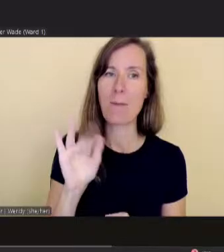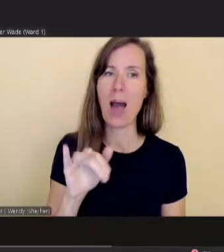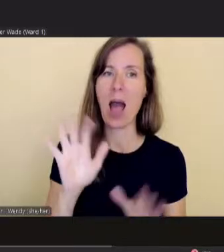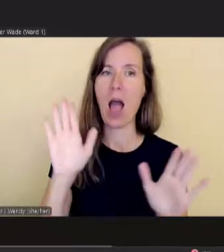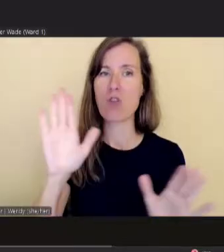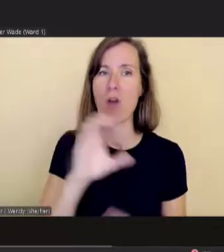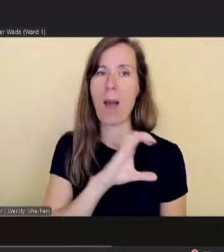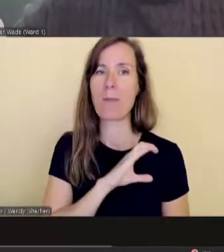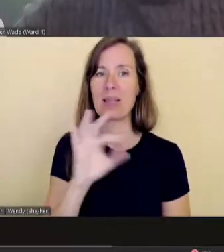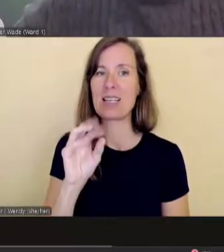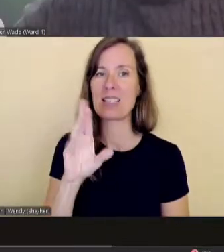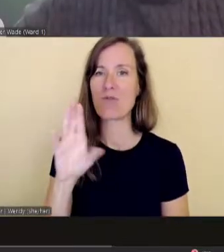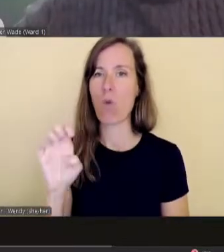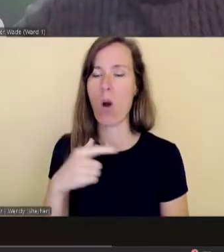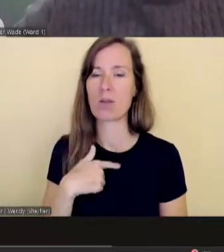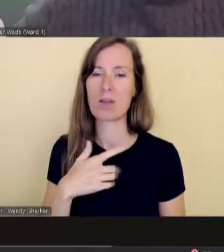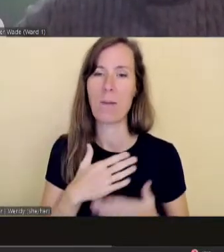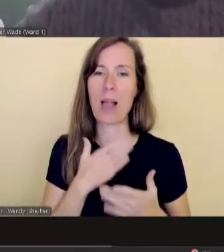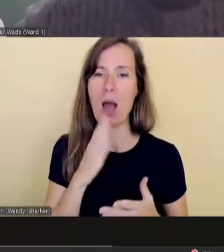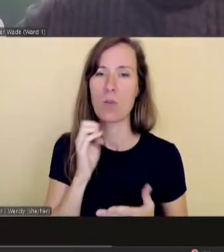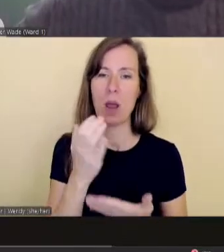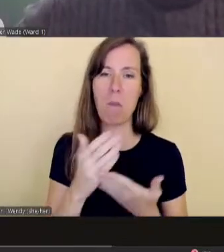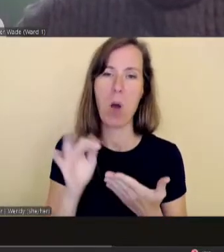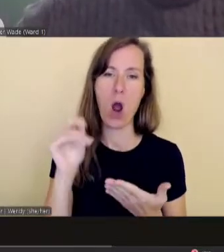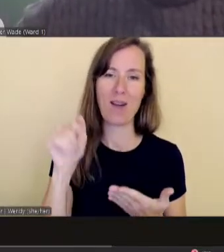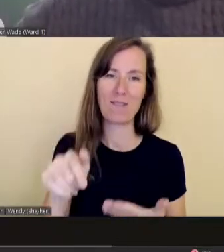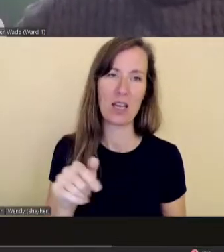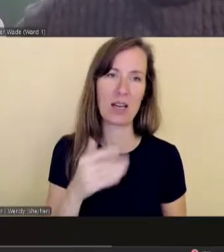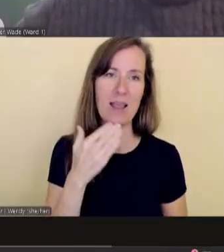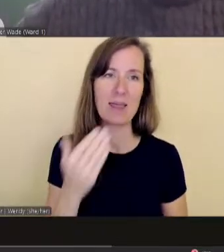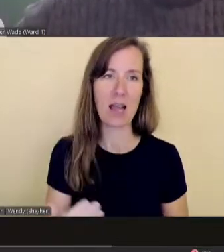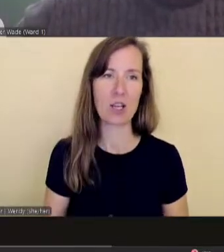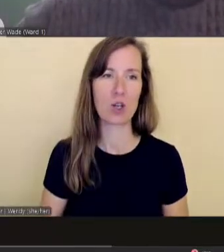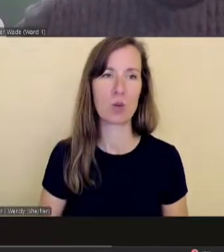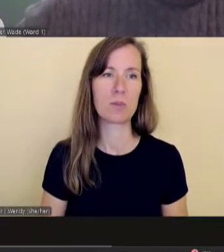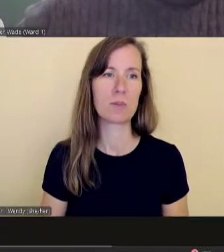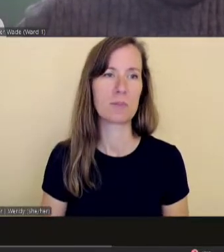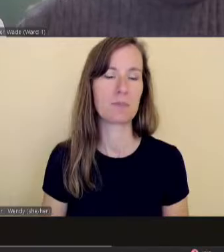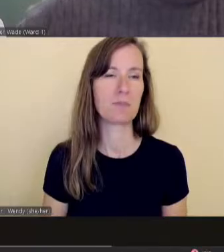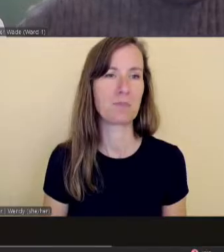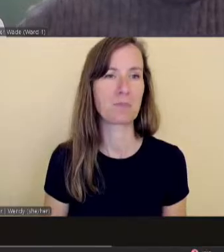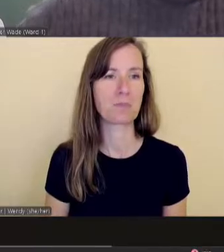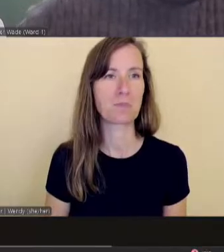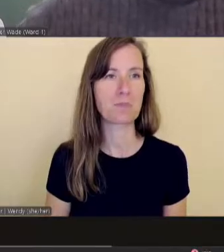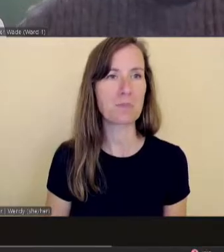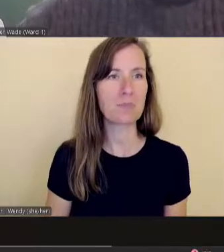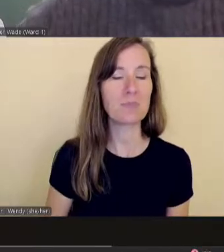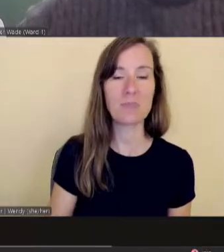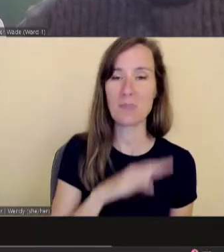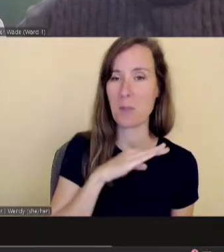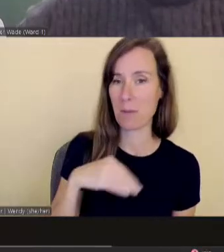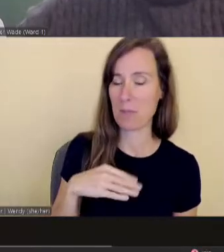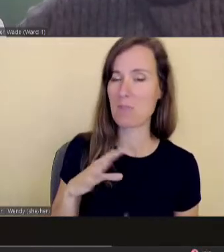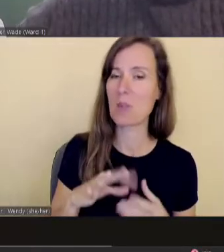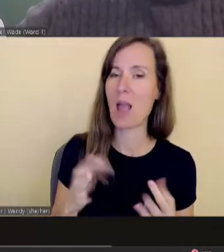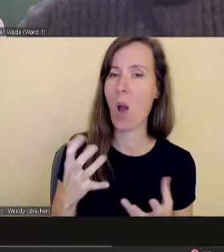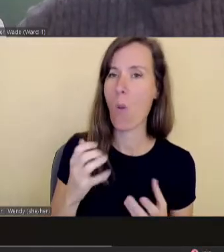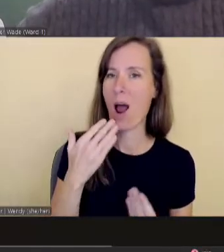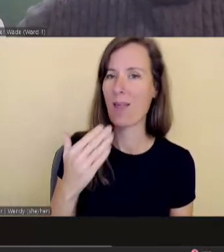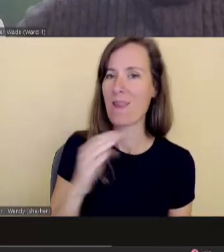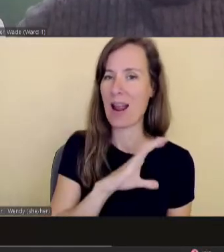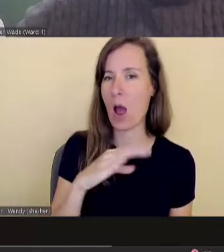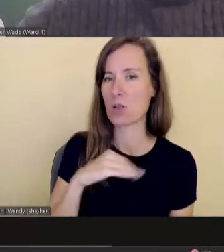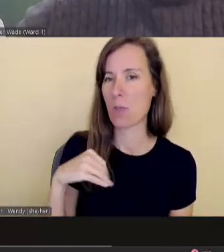to be a part of it. Thank you. Thank you. I just want to thank Councilmember Fry and the children